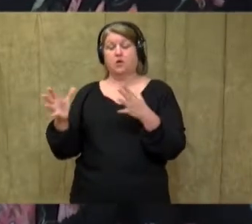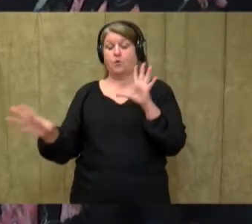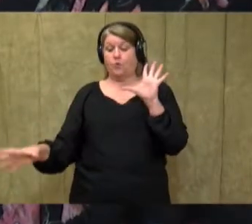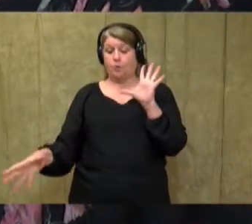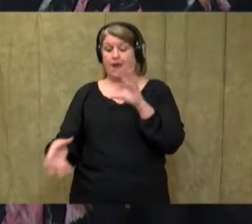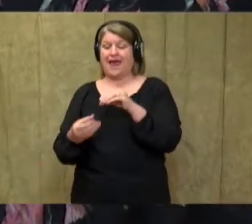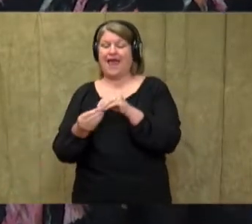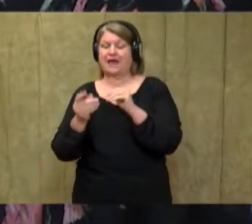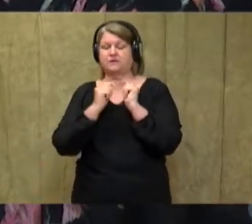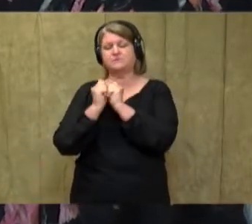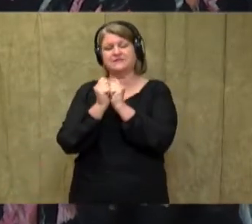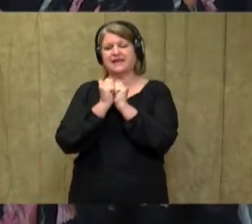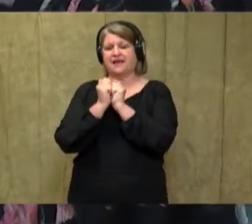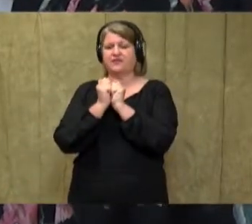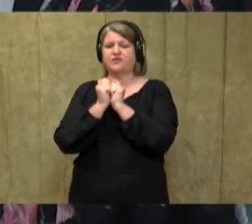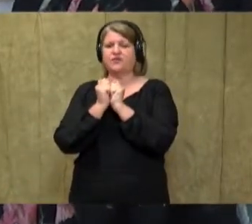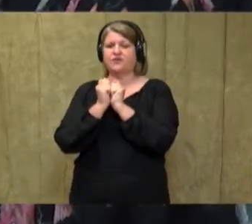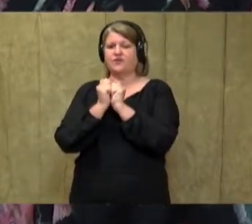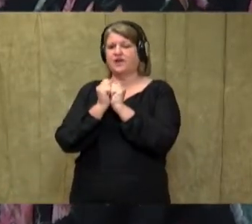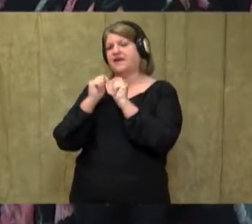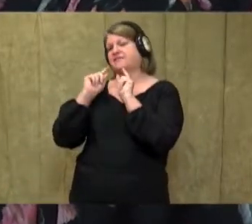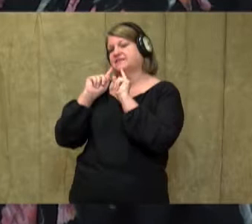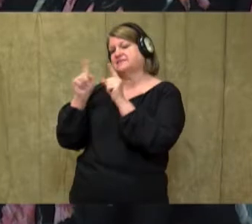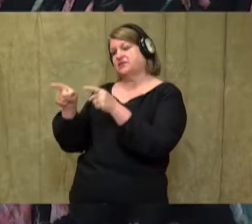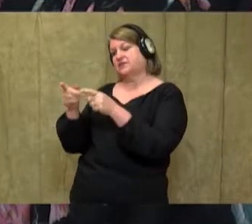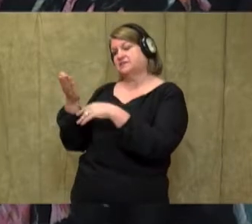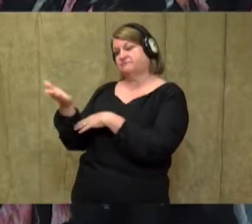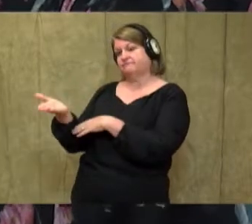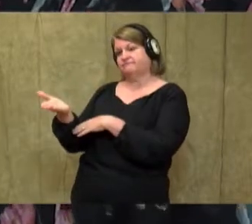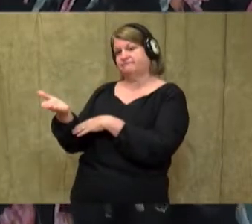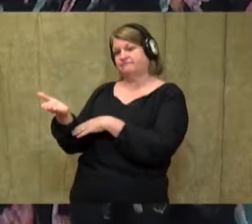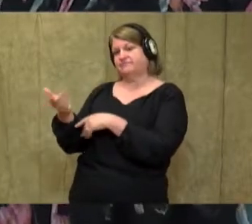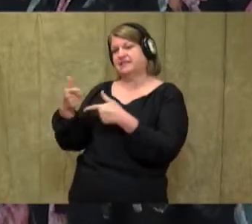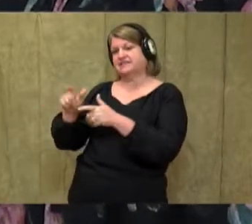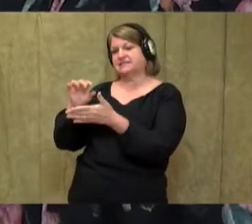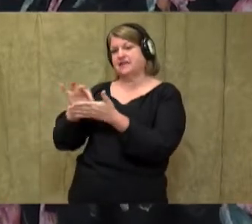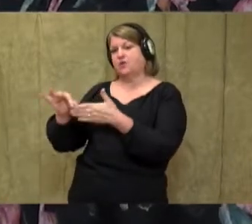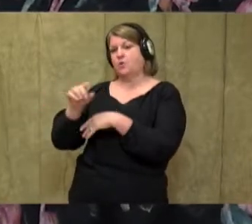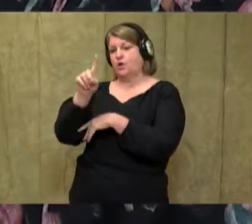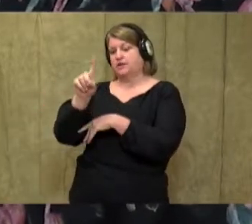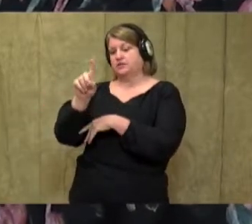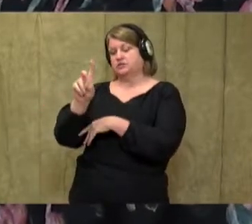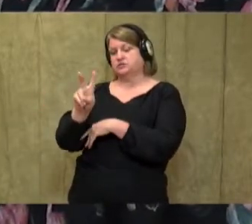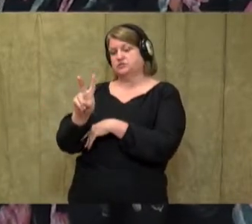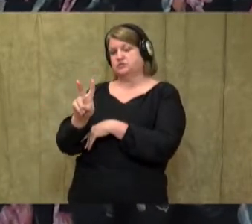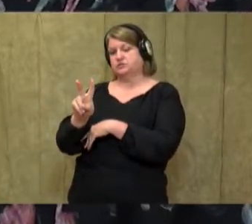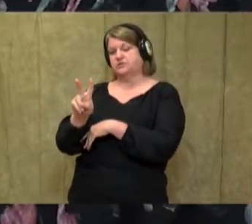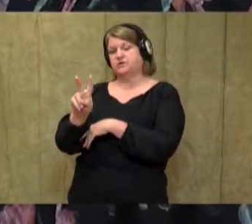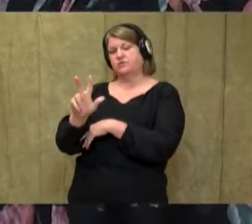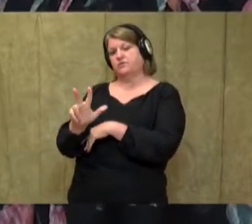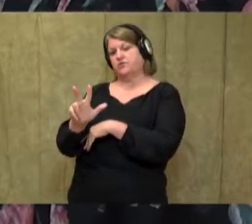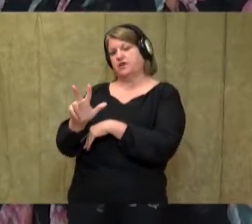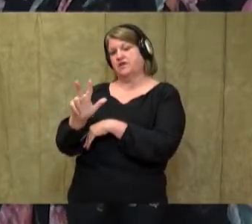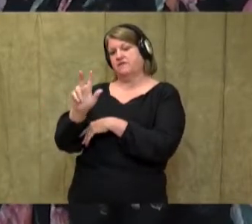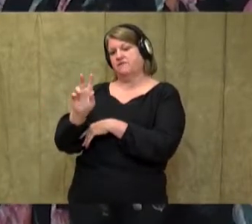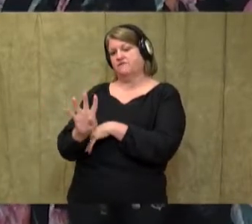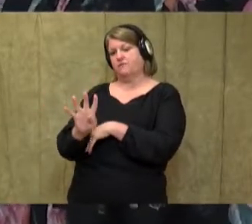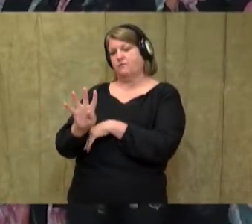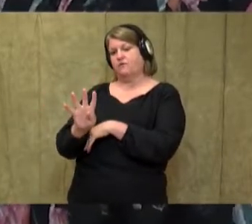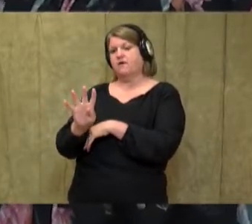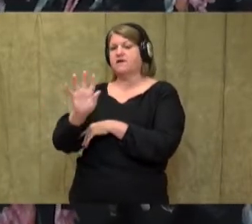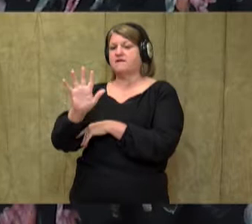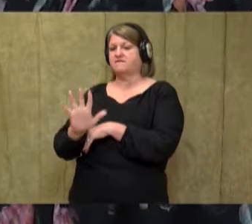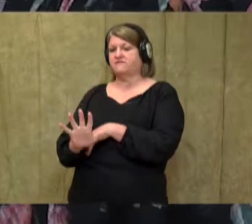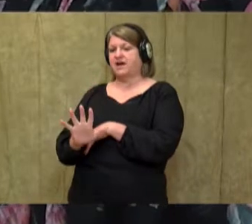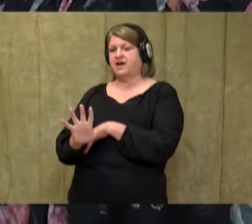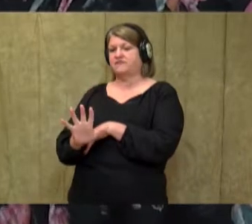added our cubes together, and this is what we got. Let's count them. 1, 2, 3,